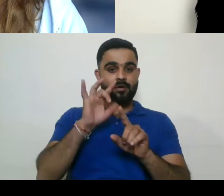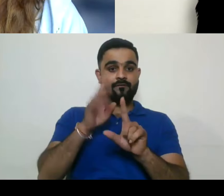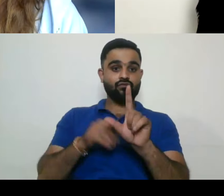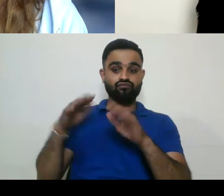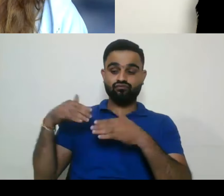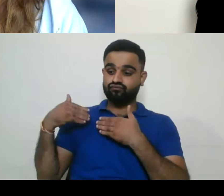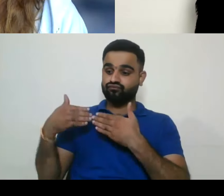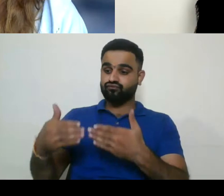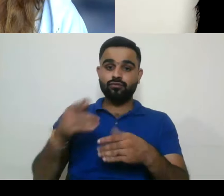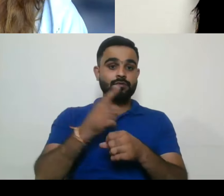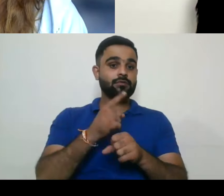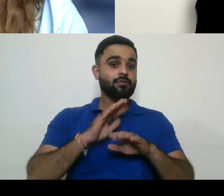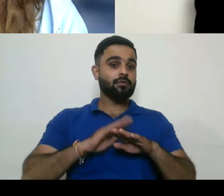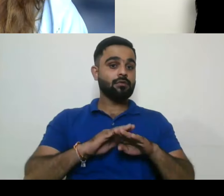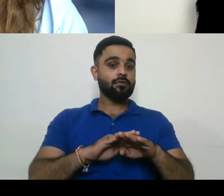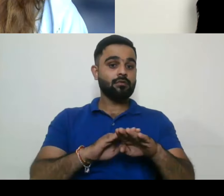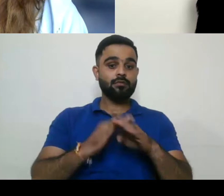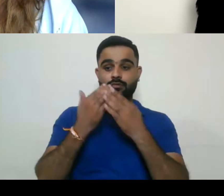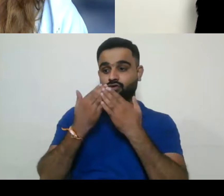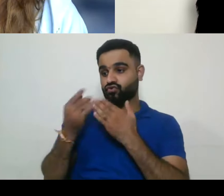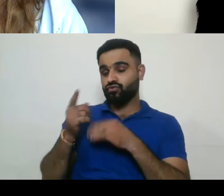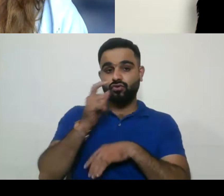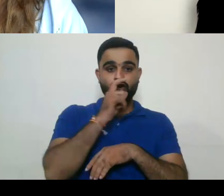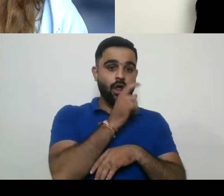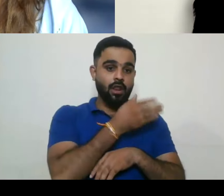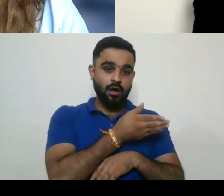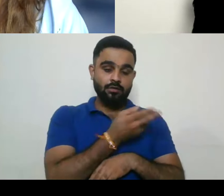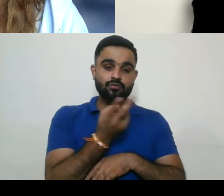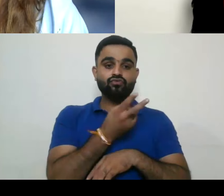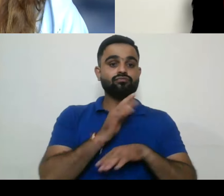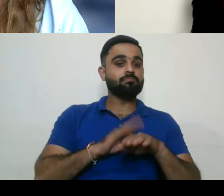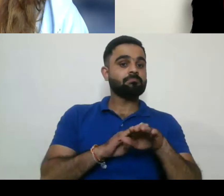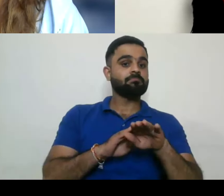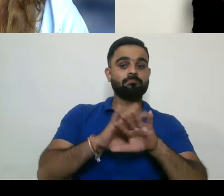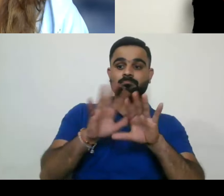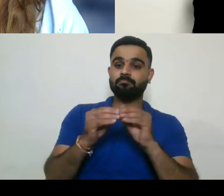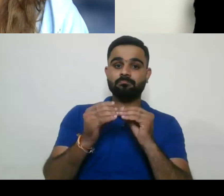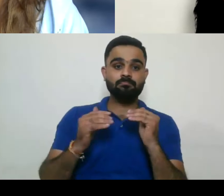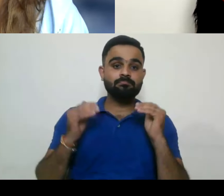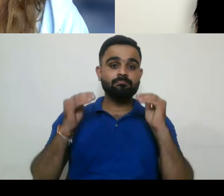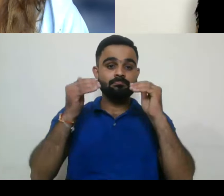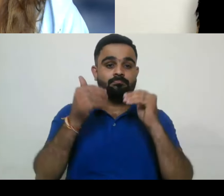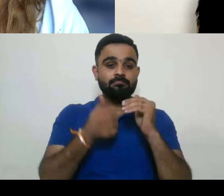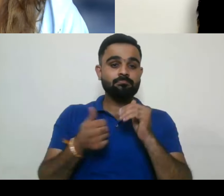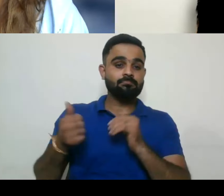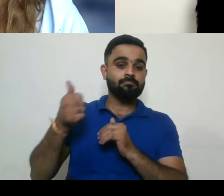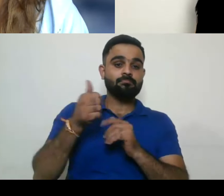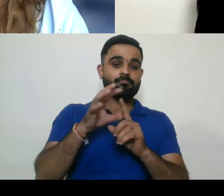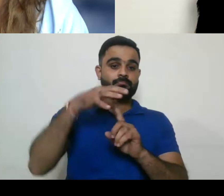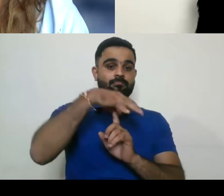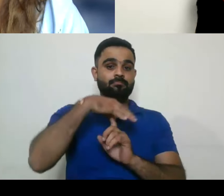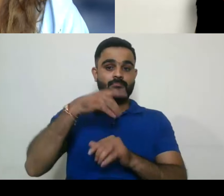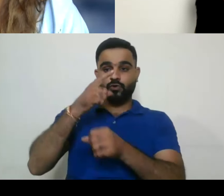of teaching experience at both school and college levels. She has served as the head of department, postgraduate